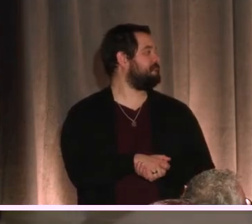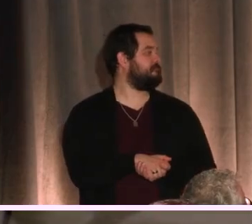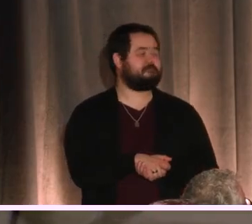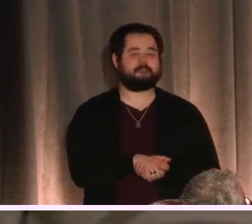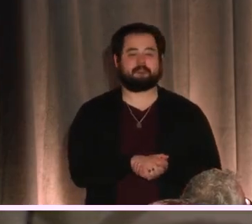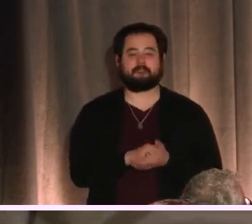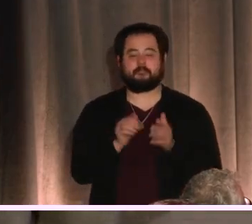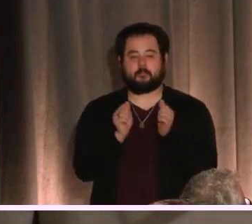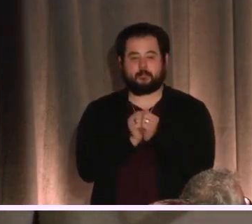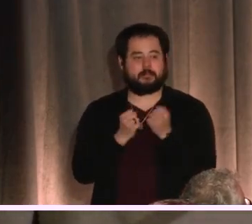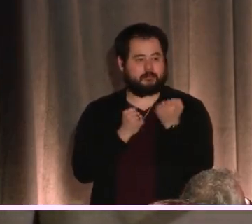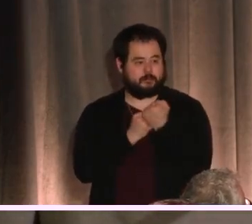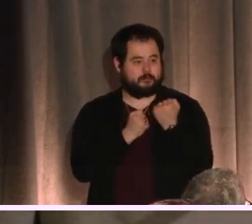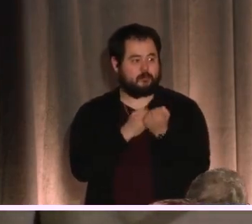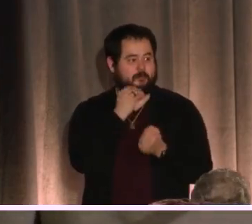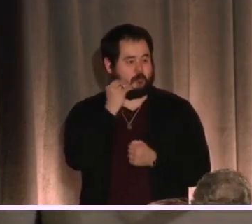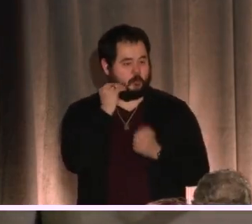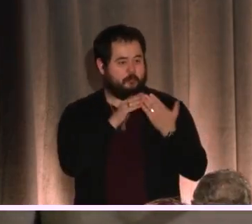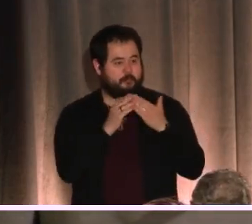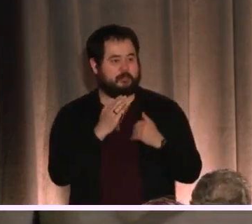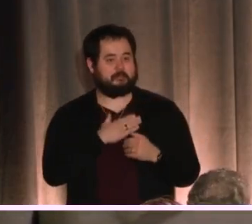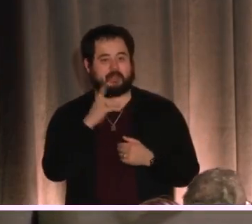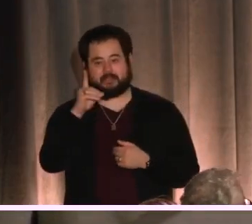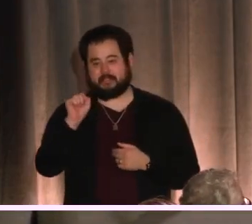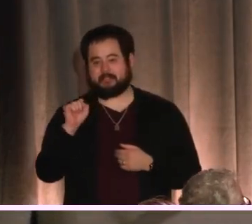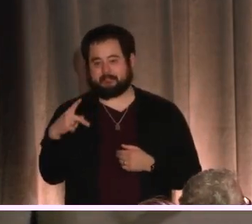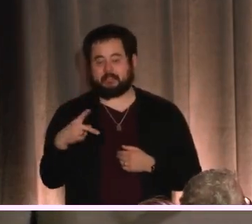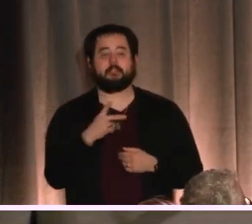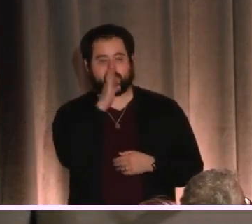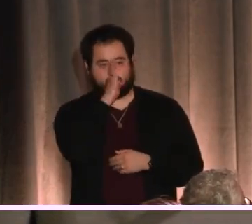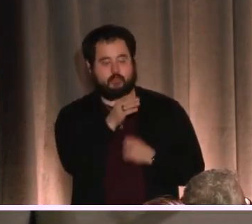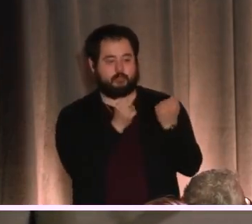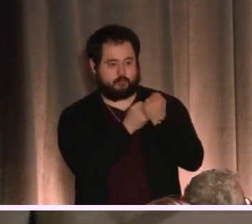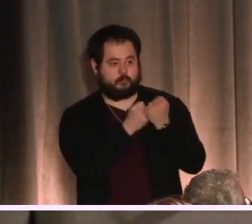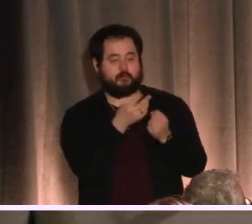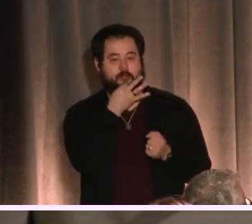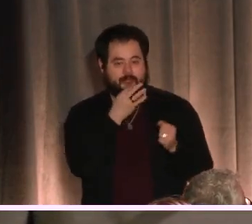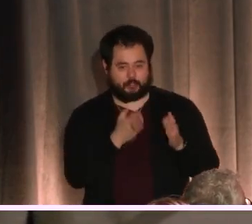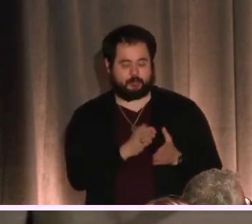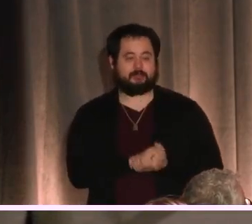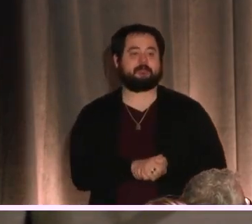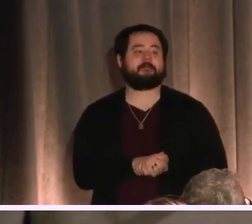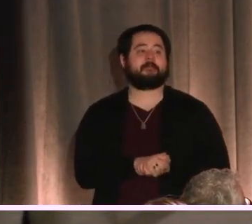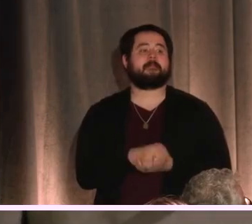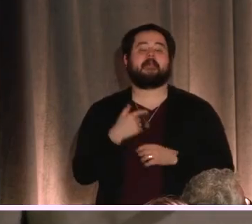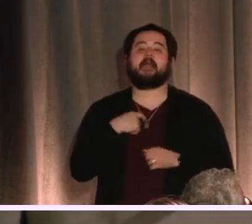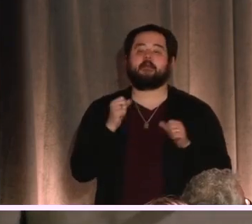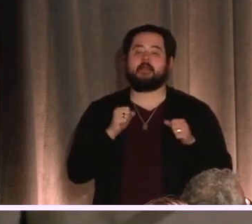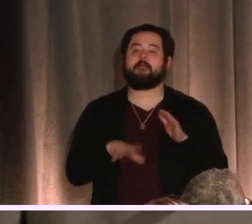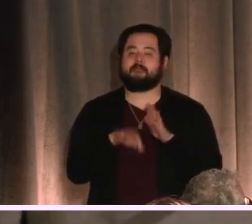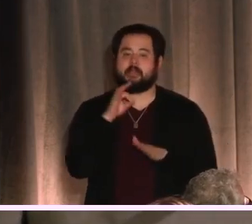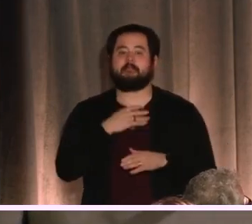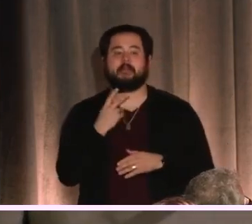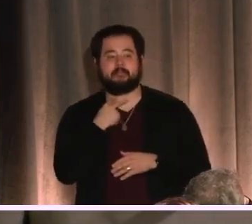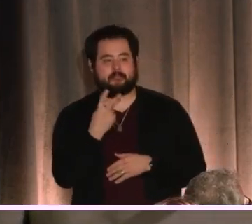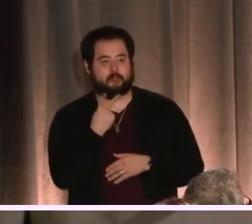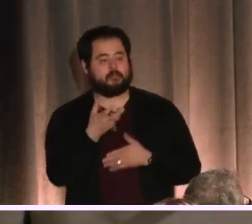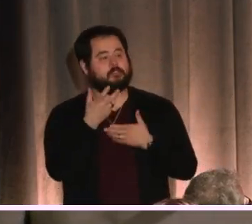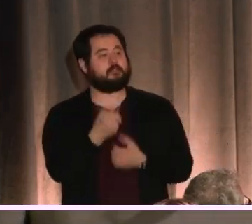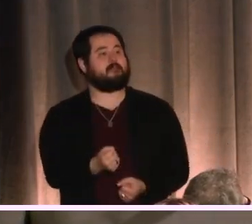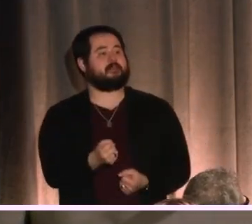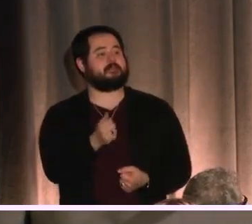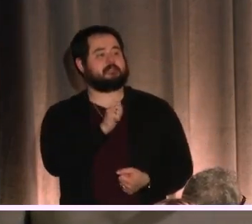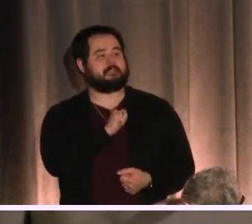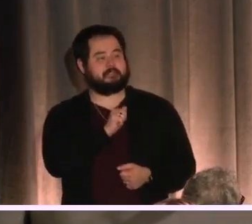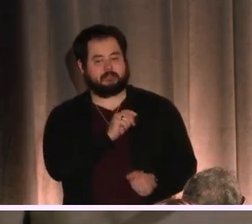With the support of Home and Community and my DSPs, or direct support professionals, I was able to find my voice, confidence, and self-worth. I